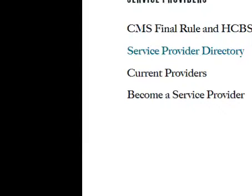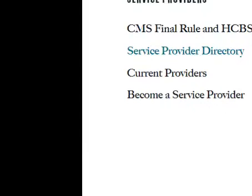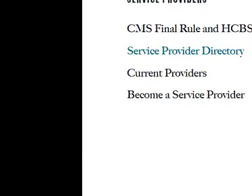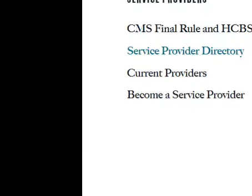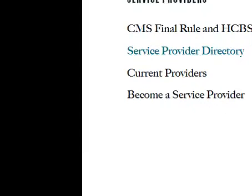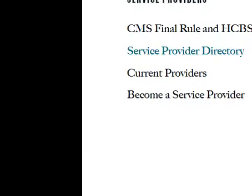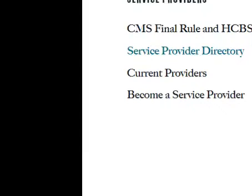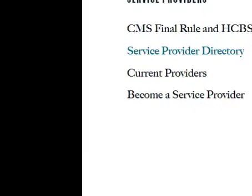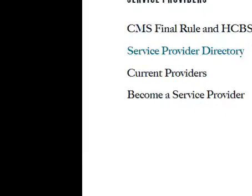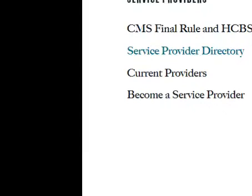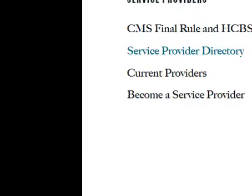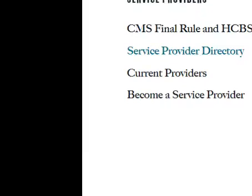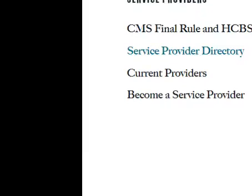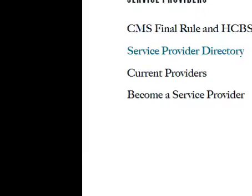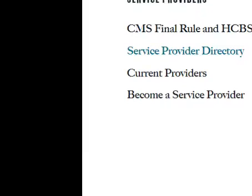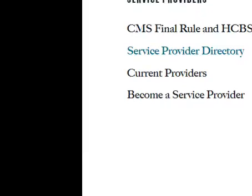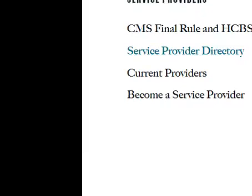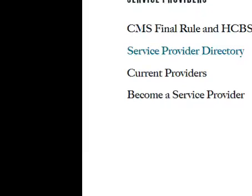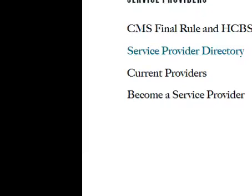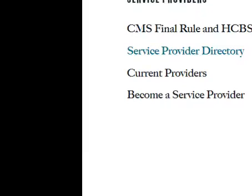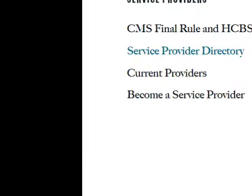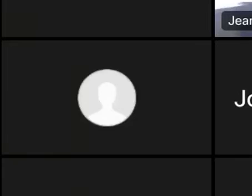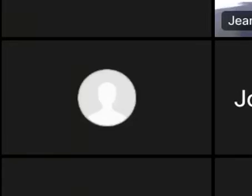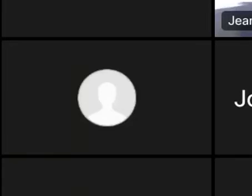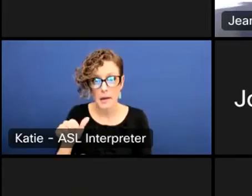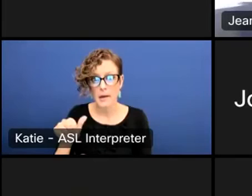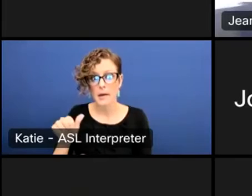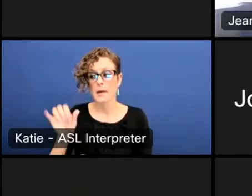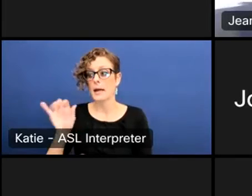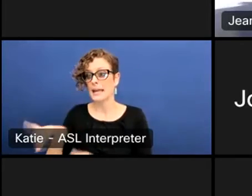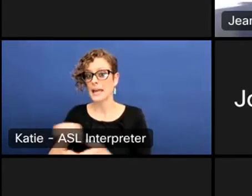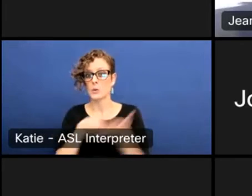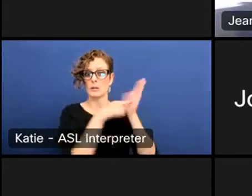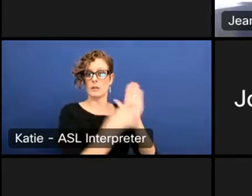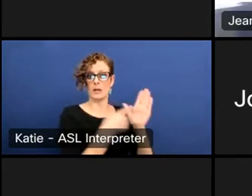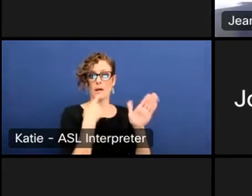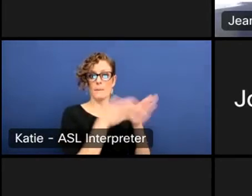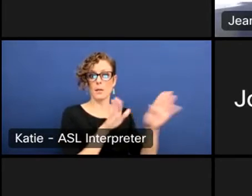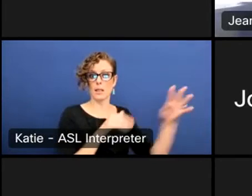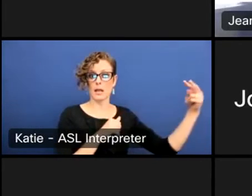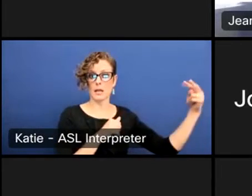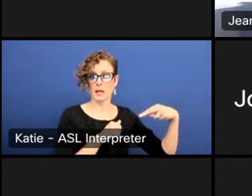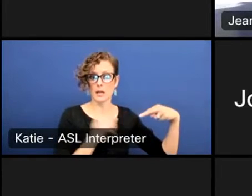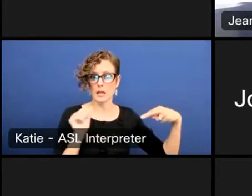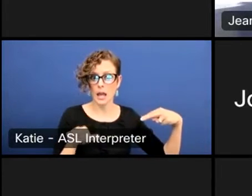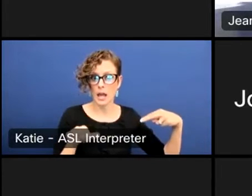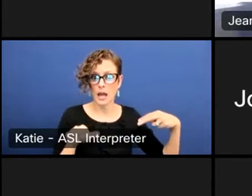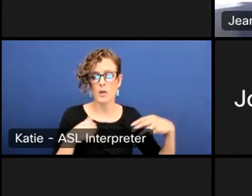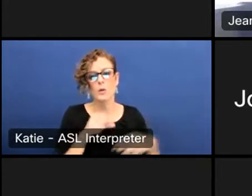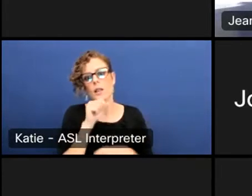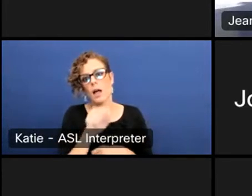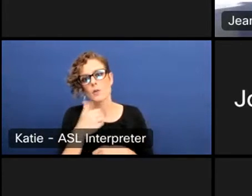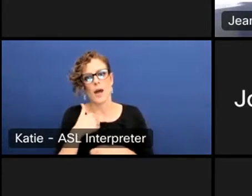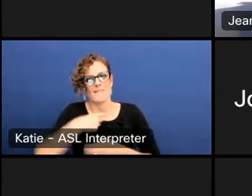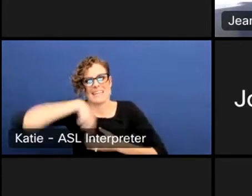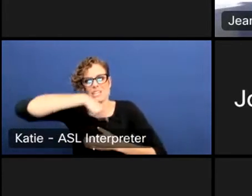to accept referrals and whether or not we can make that a public facing type of thing. I know that we at least would love to have that something internally